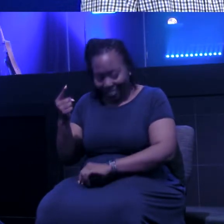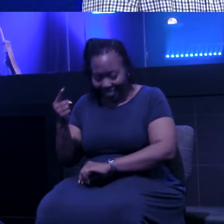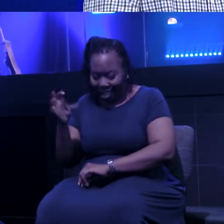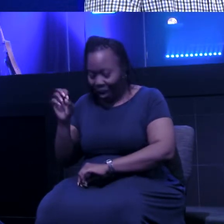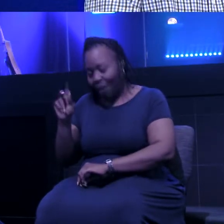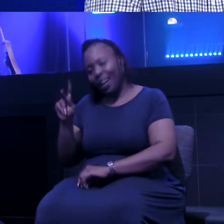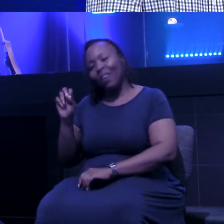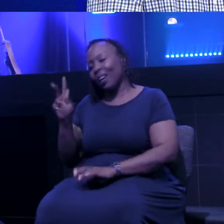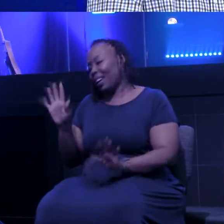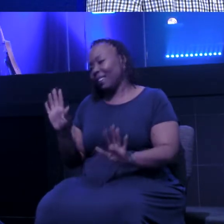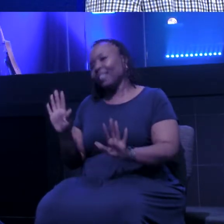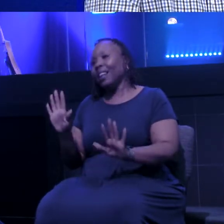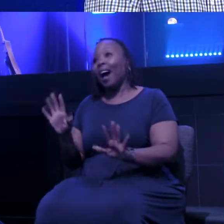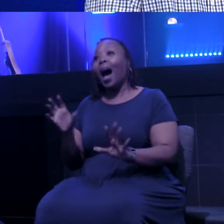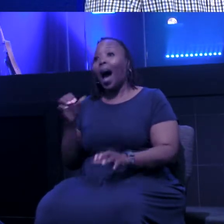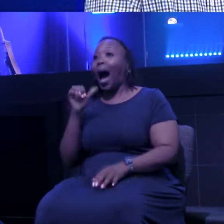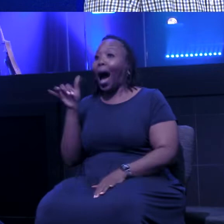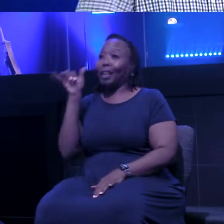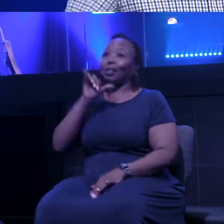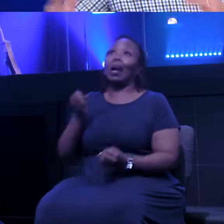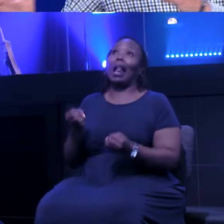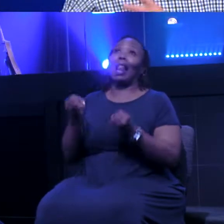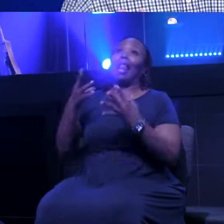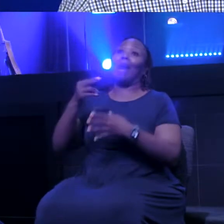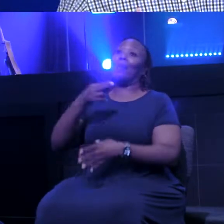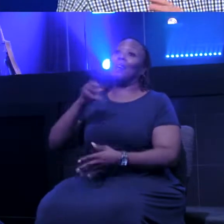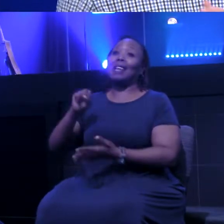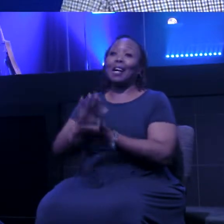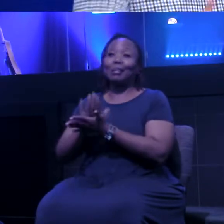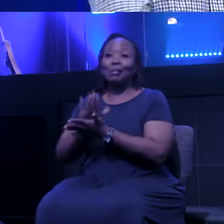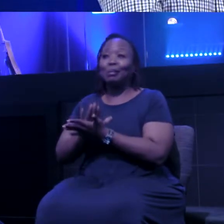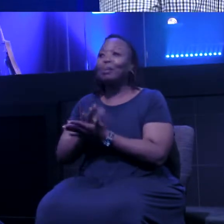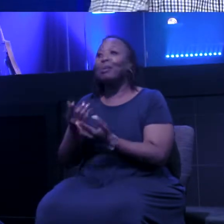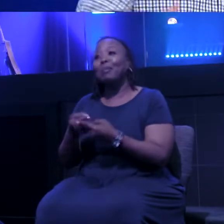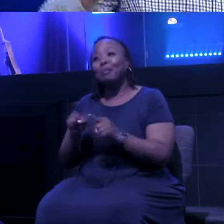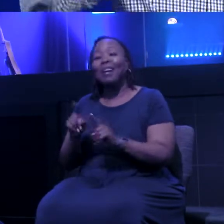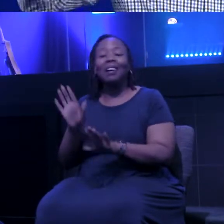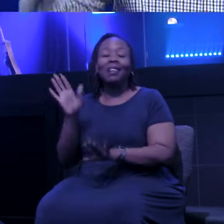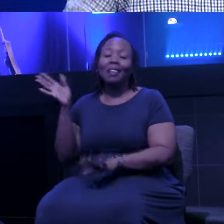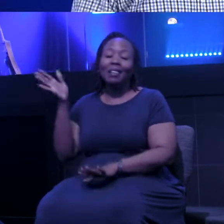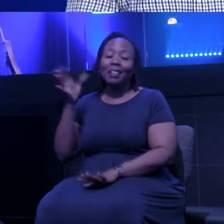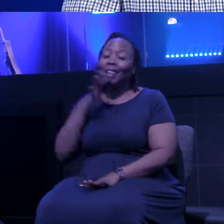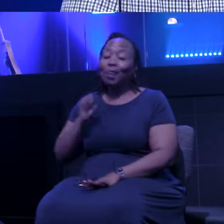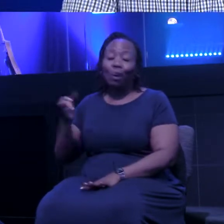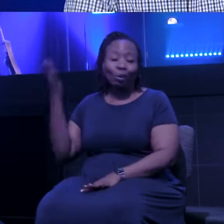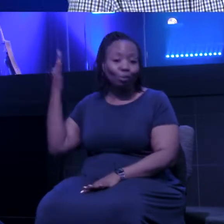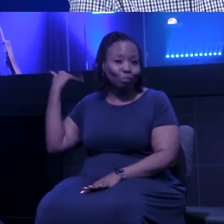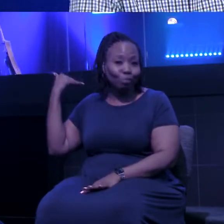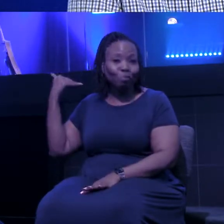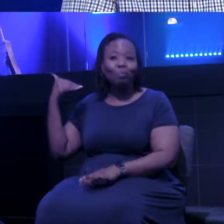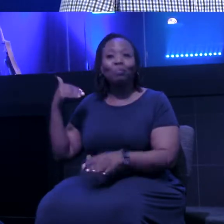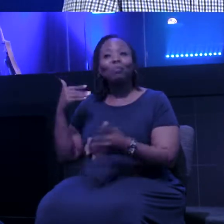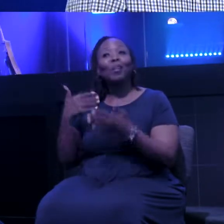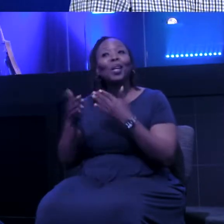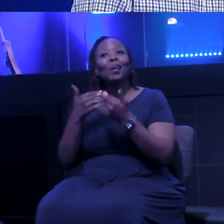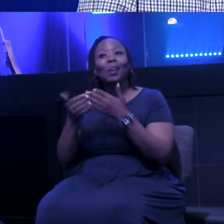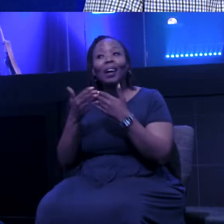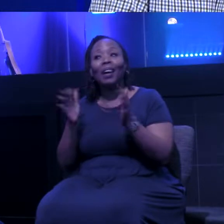Okay, that was a joke. I drank a lot when I was in high school during my prodigal season, so that wasn't in the notes. But anyway, yeah.